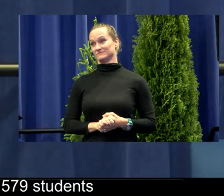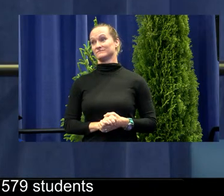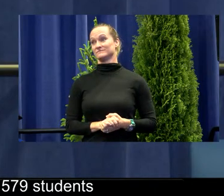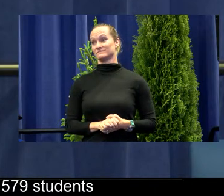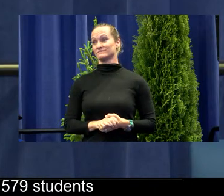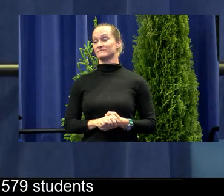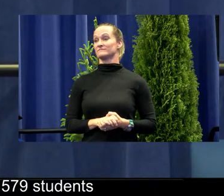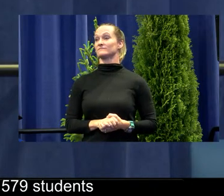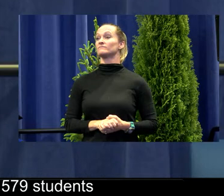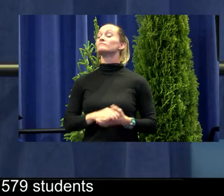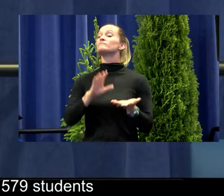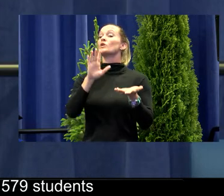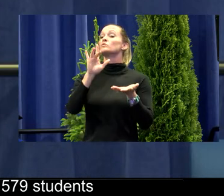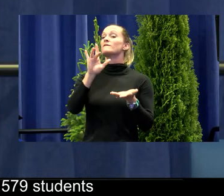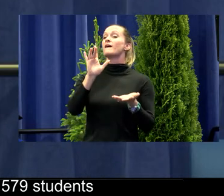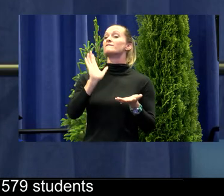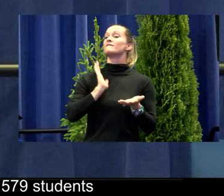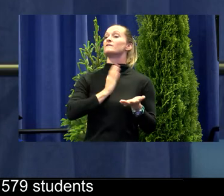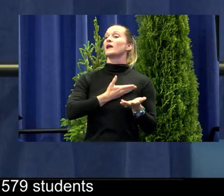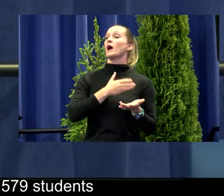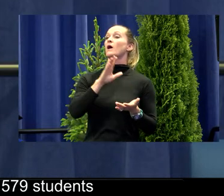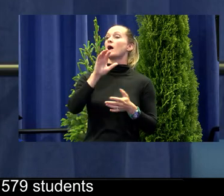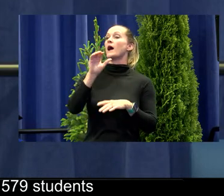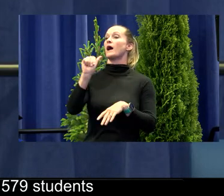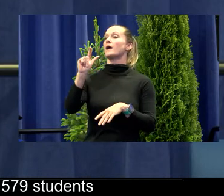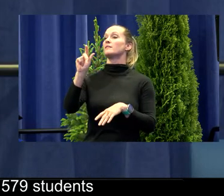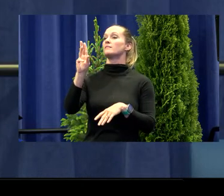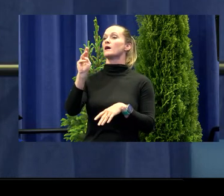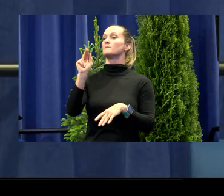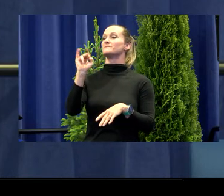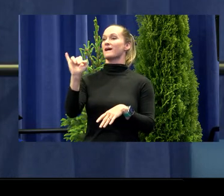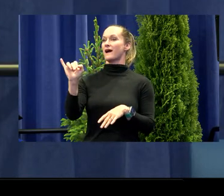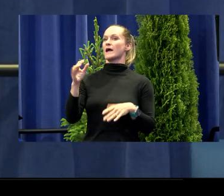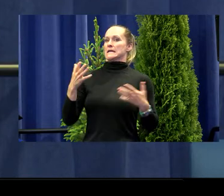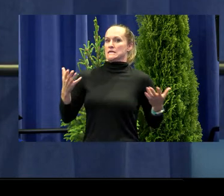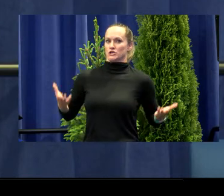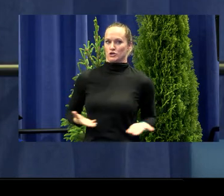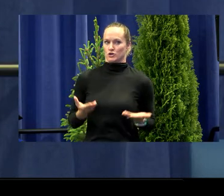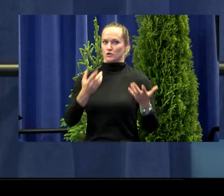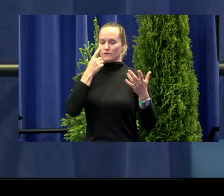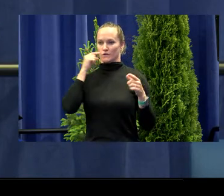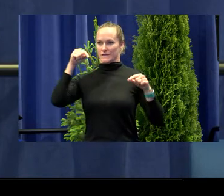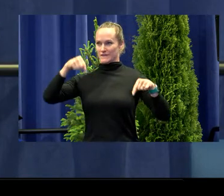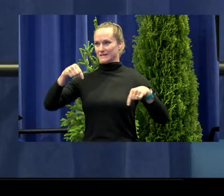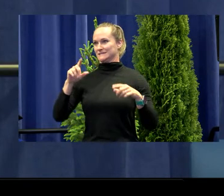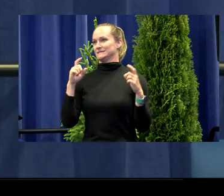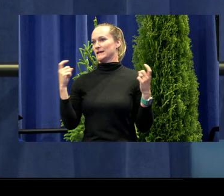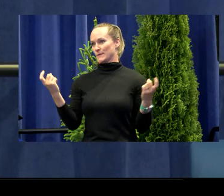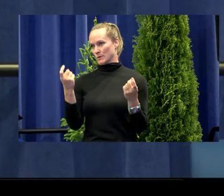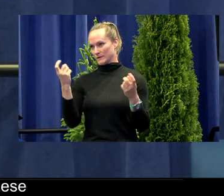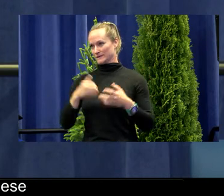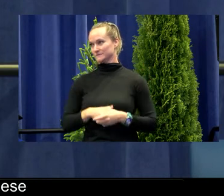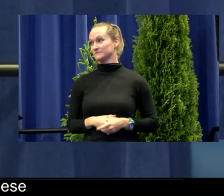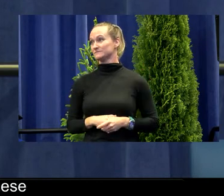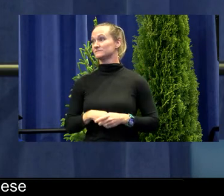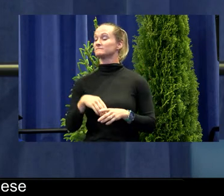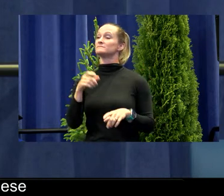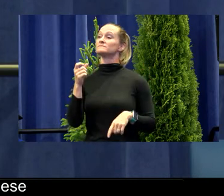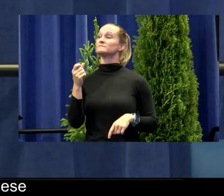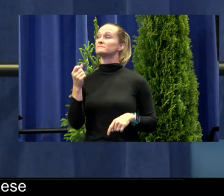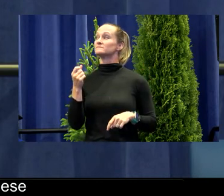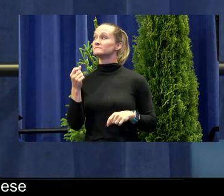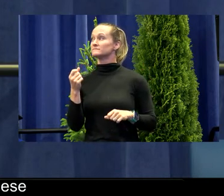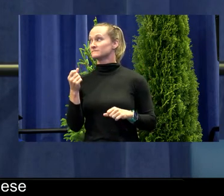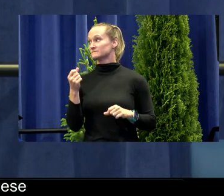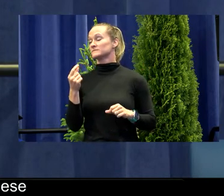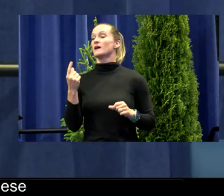And 25 of our alums are with us today participating in these in-person ceremonies. Health concerns necessitated that